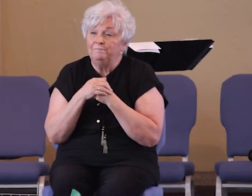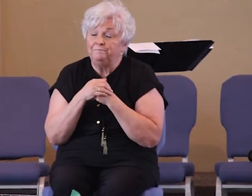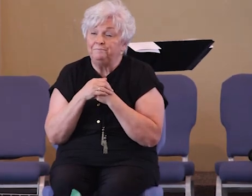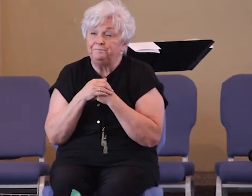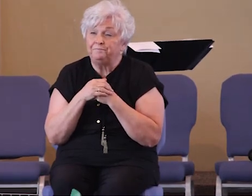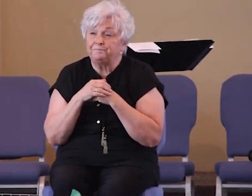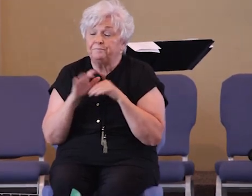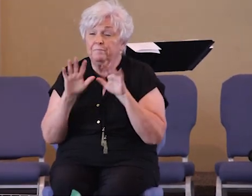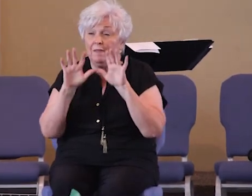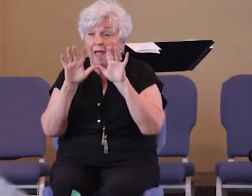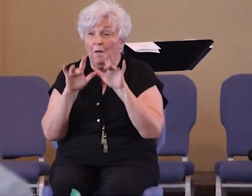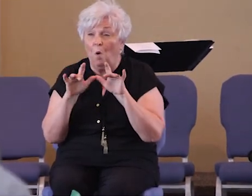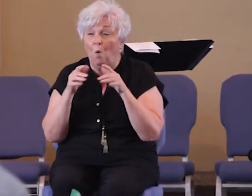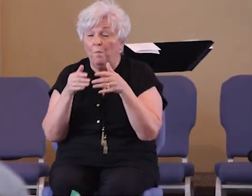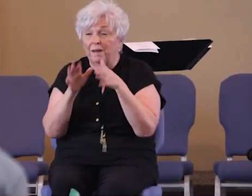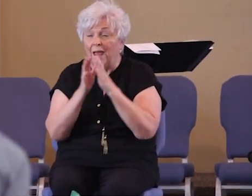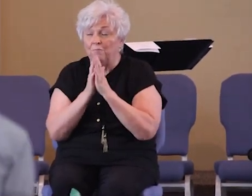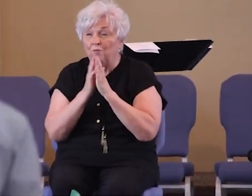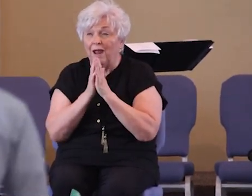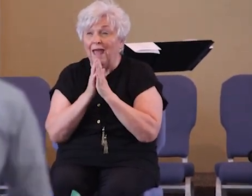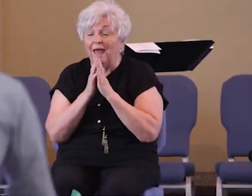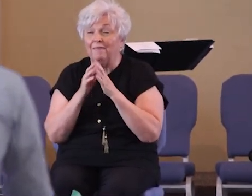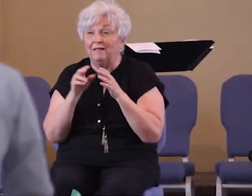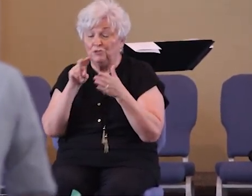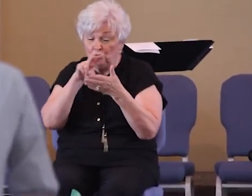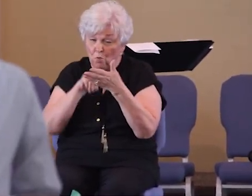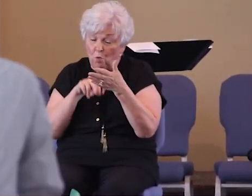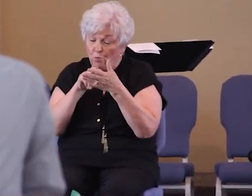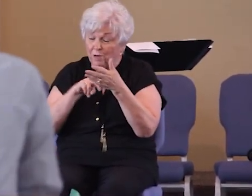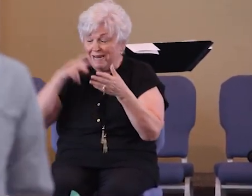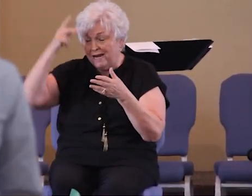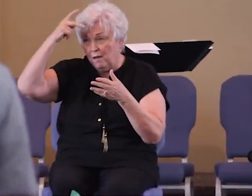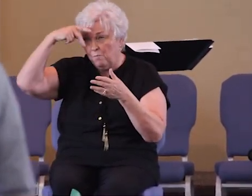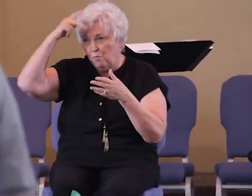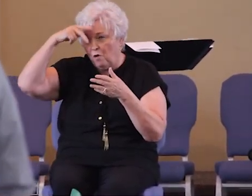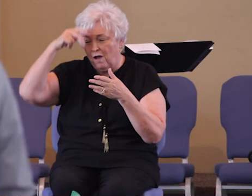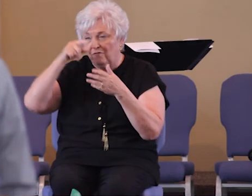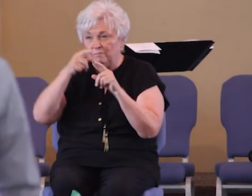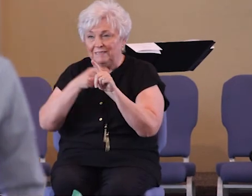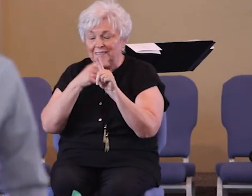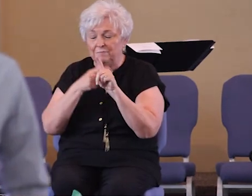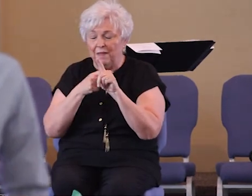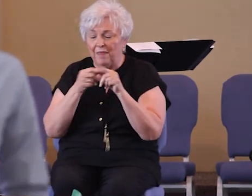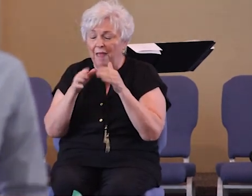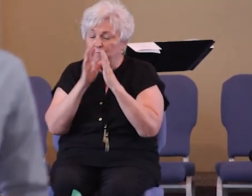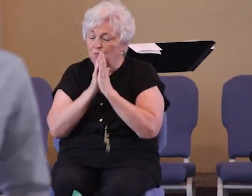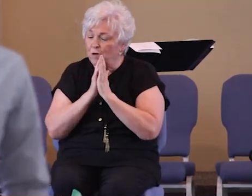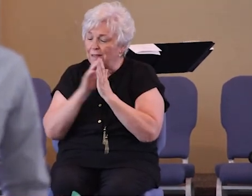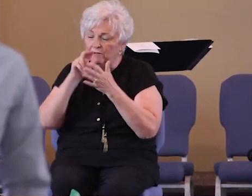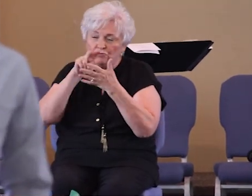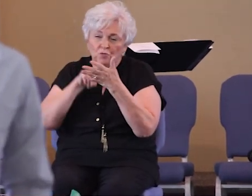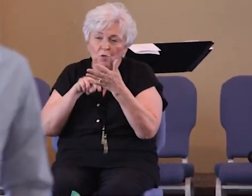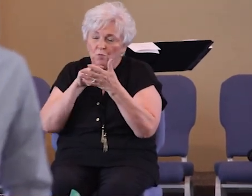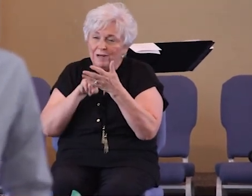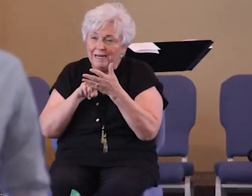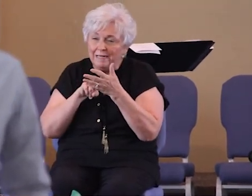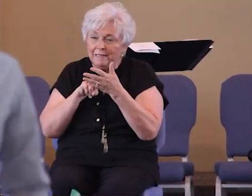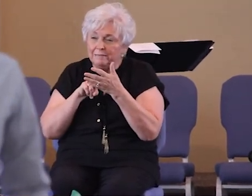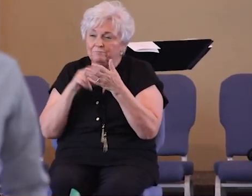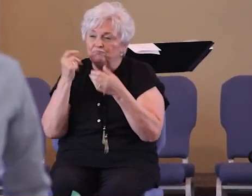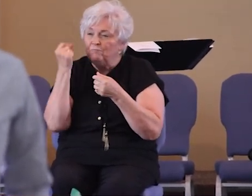And I hope and I pray that you will read Proverbs this month. And I pray that you'll read it expectantly.